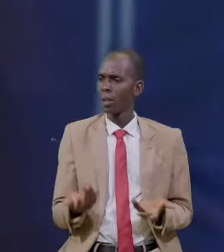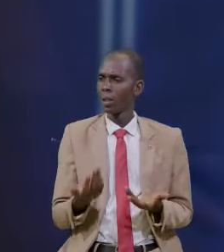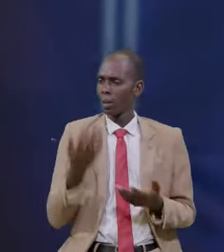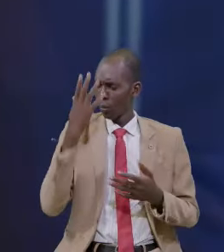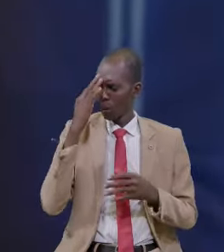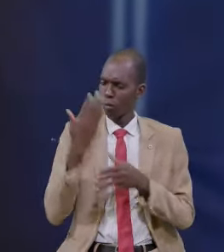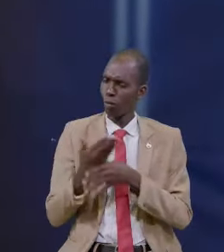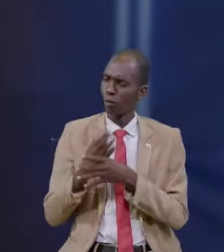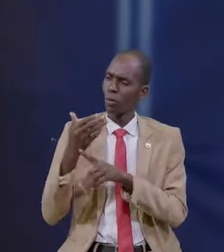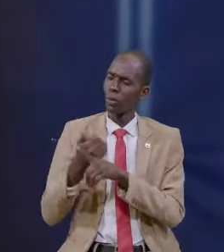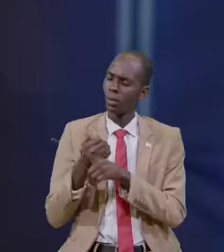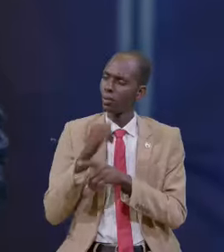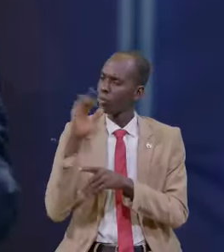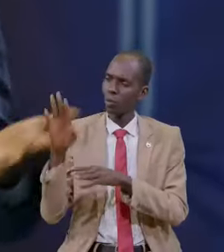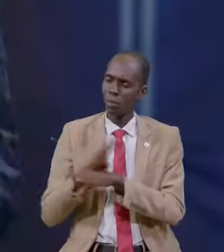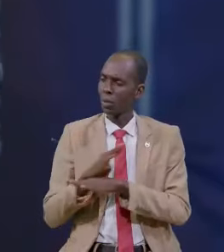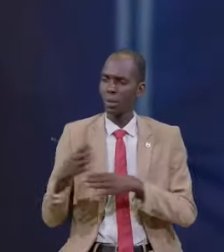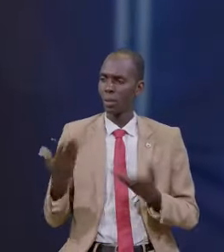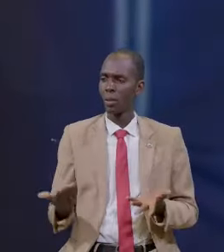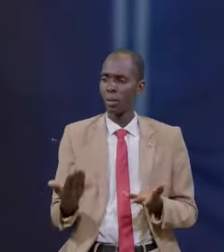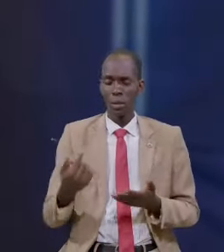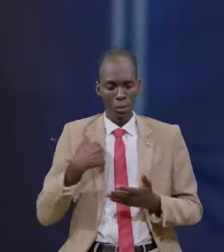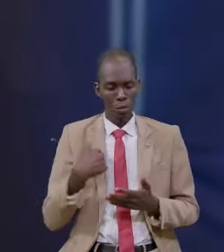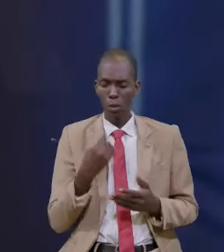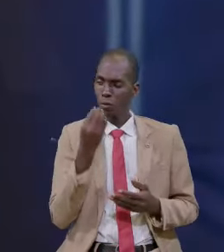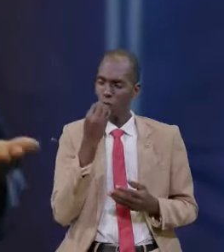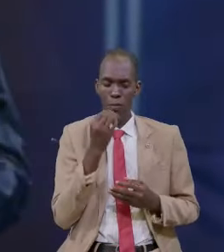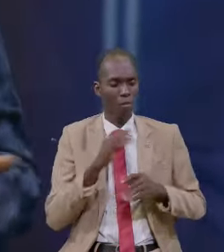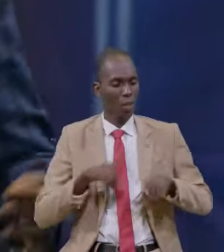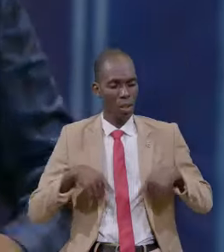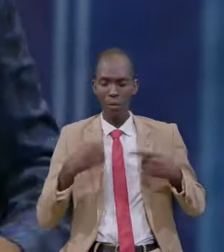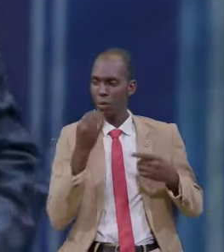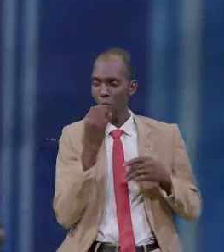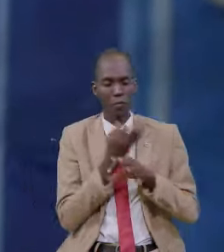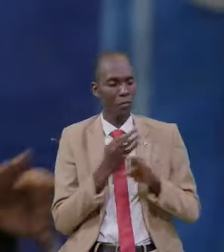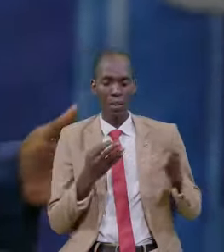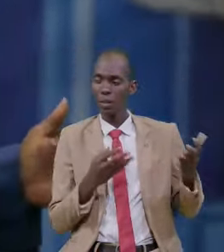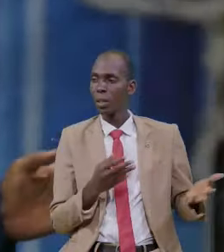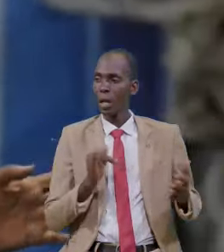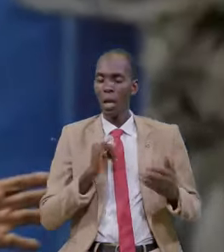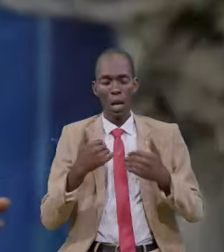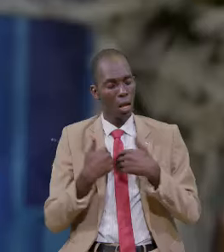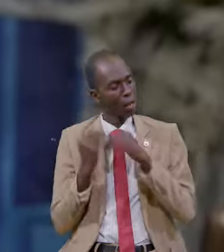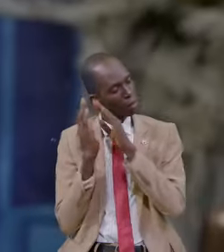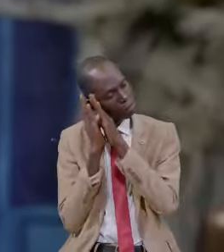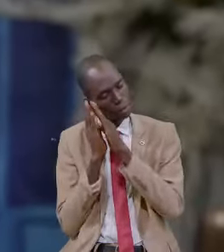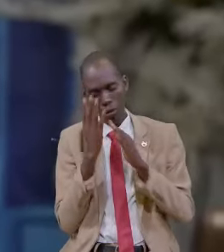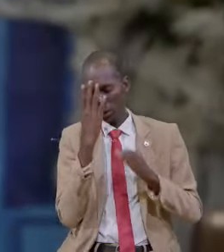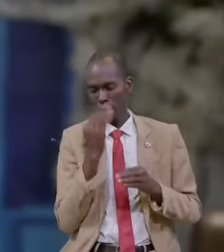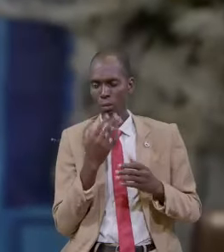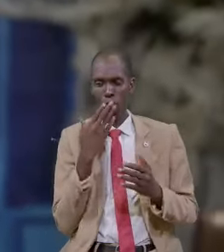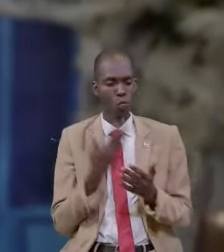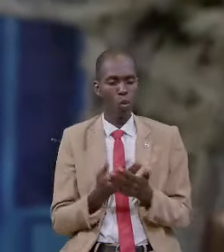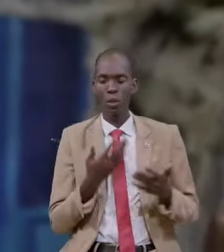fruit. Over here, I have a bed to lie on. Over here, I have the clothes to wear. You